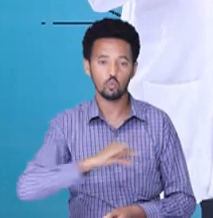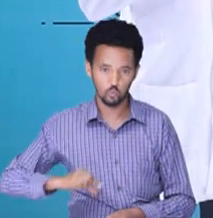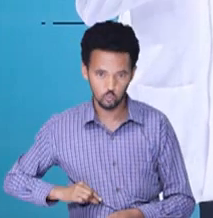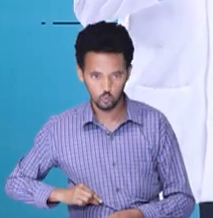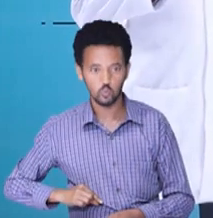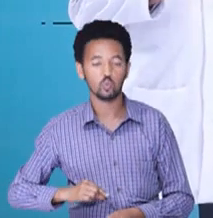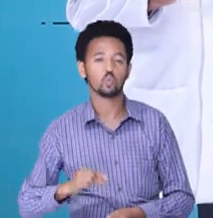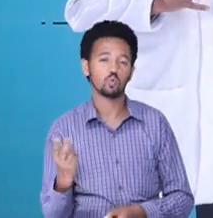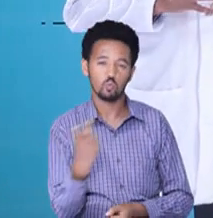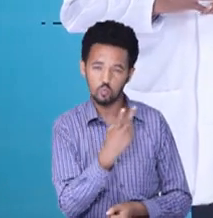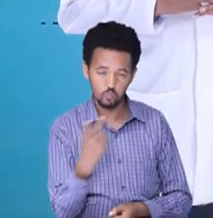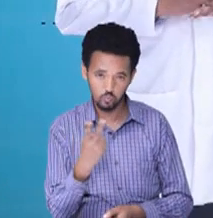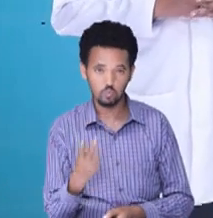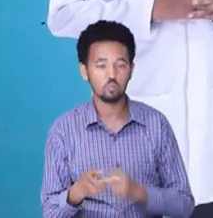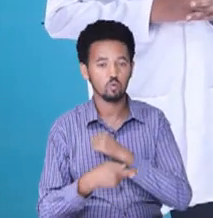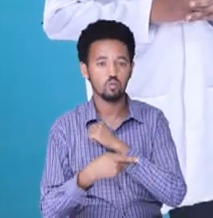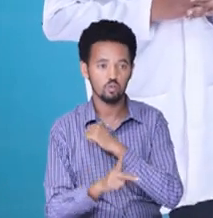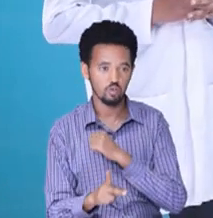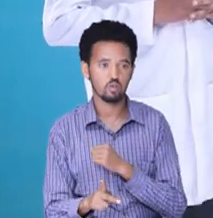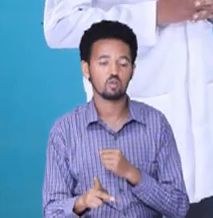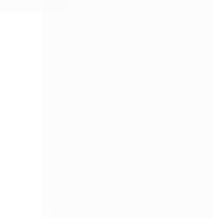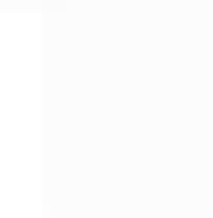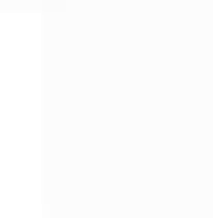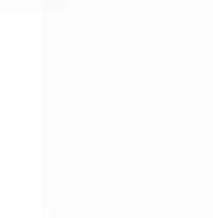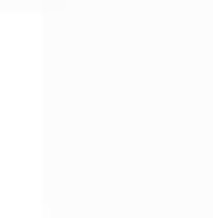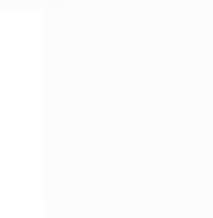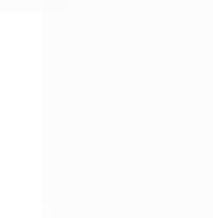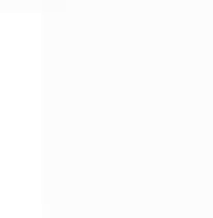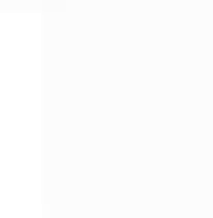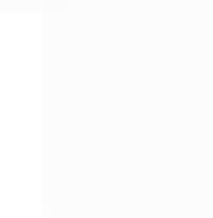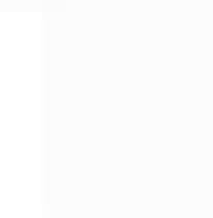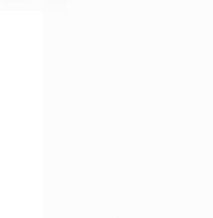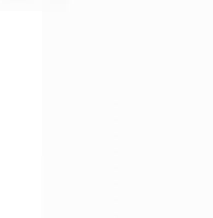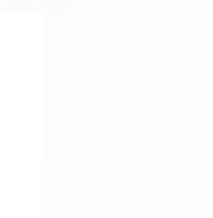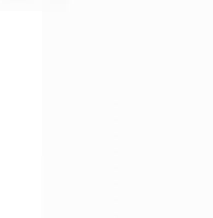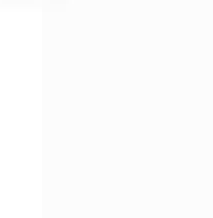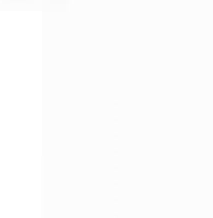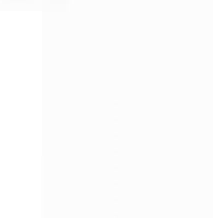the two rival political parties was emerged in France.